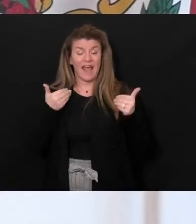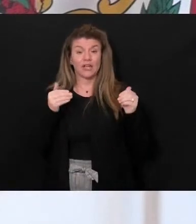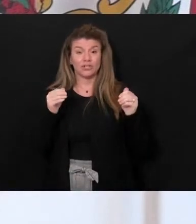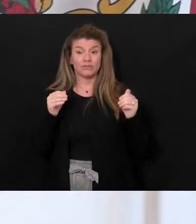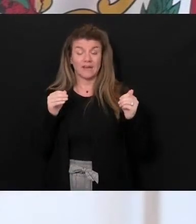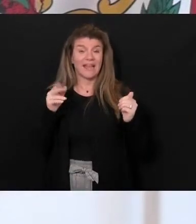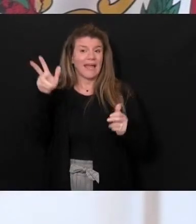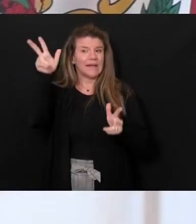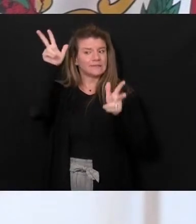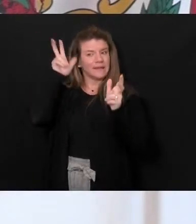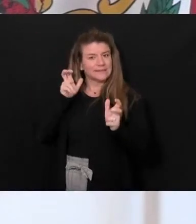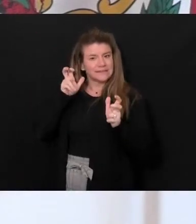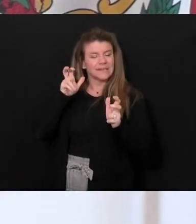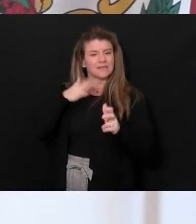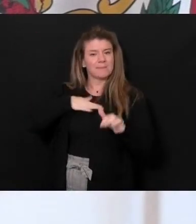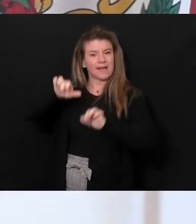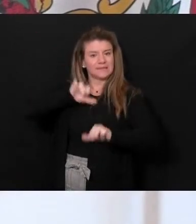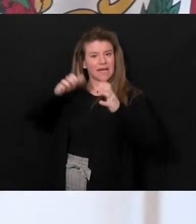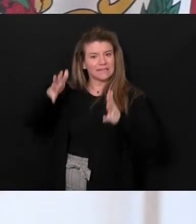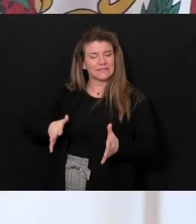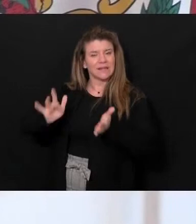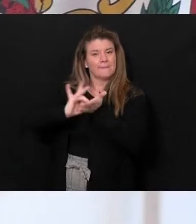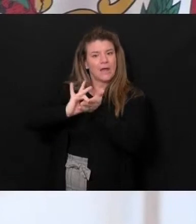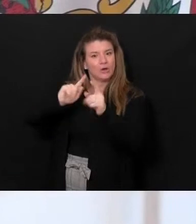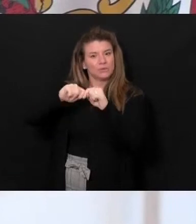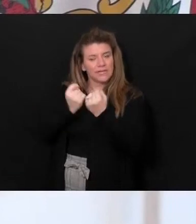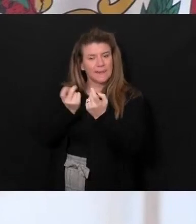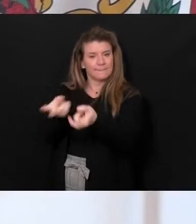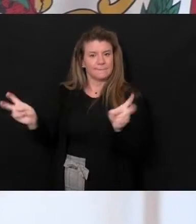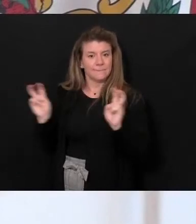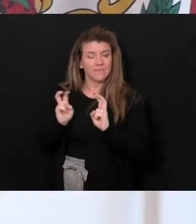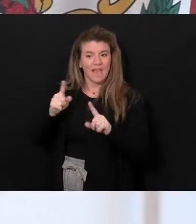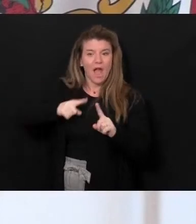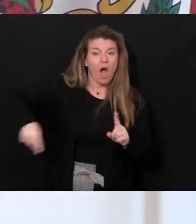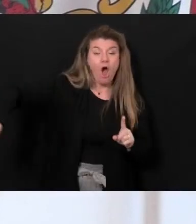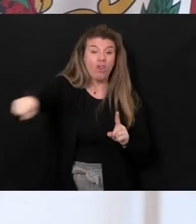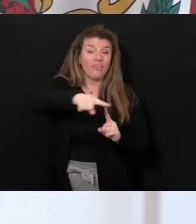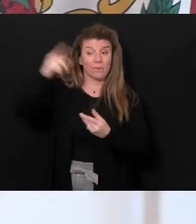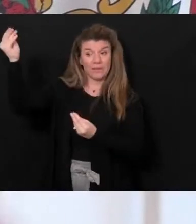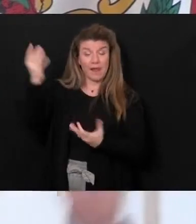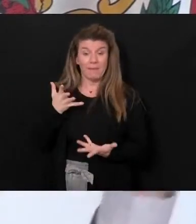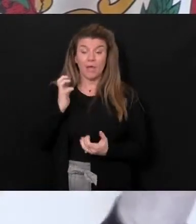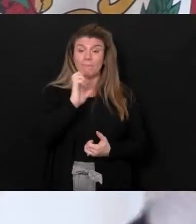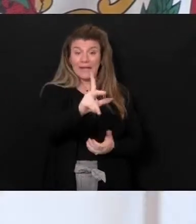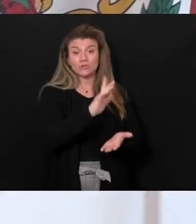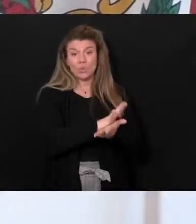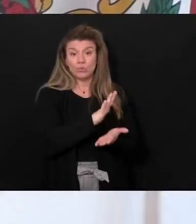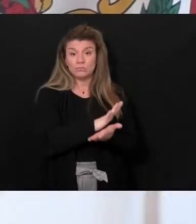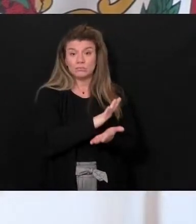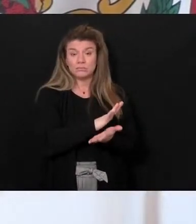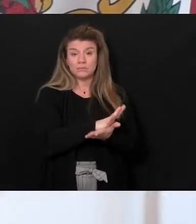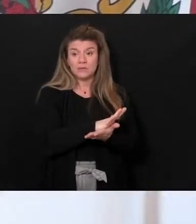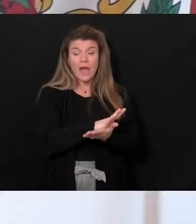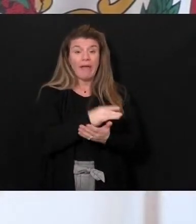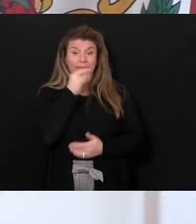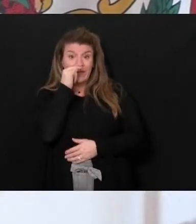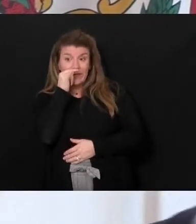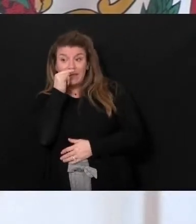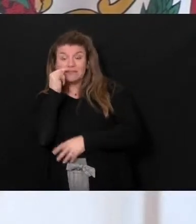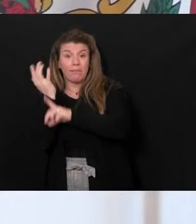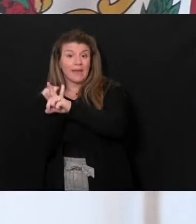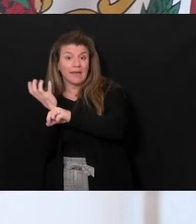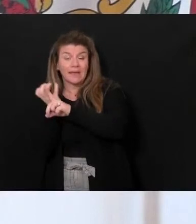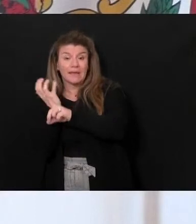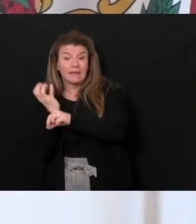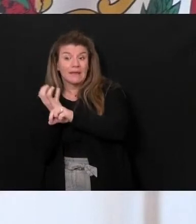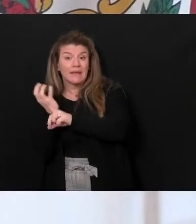is listen to the scientists, listen to the medical community. Everybody says go back to school. Listen to the pleading of the kids.